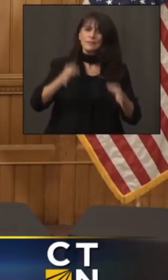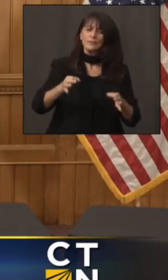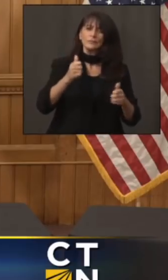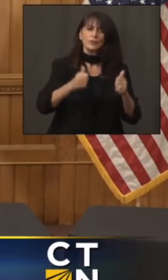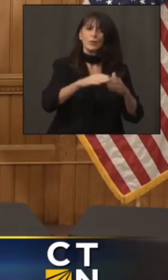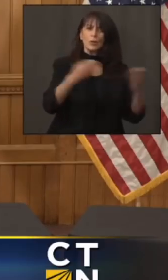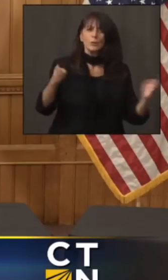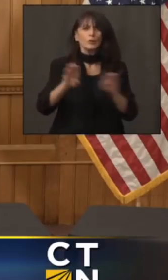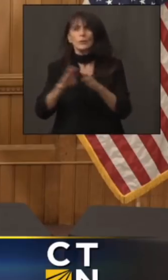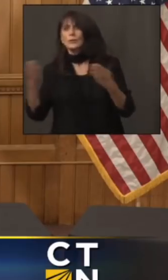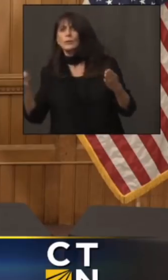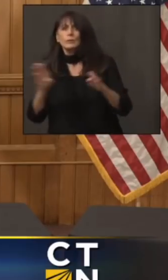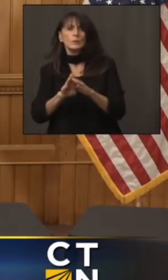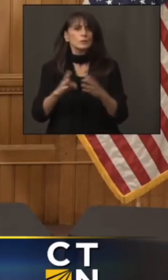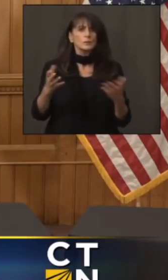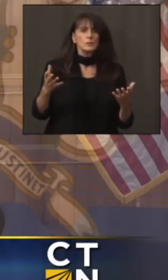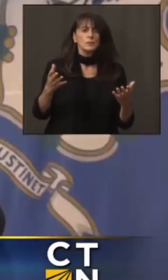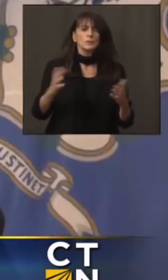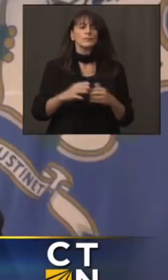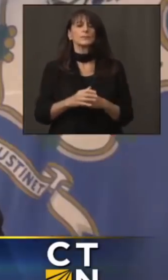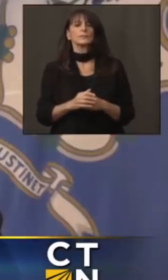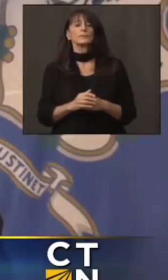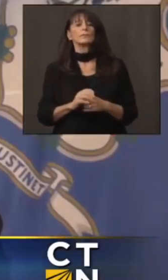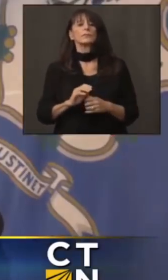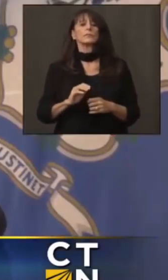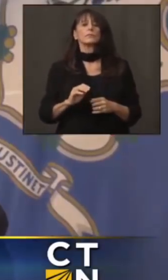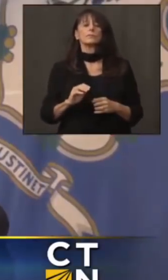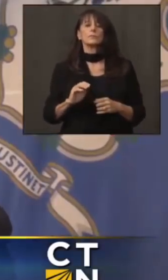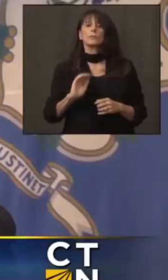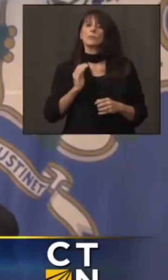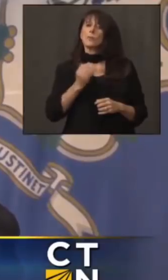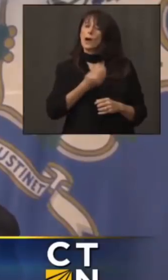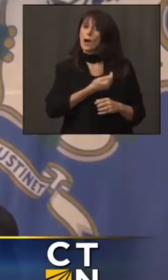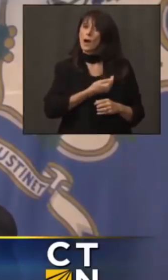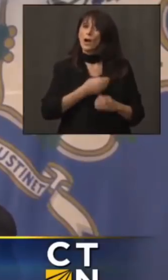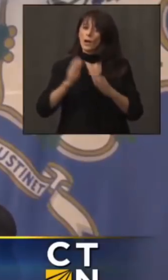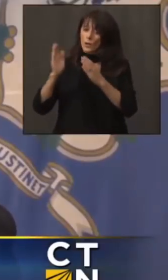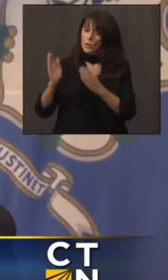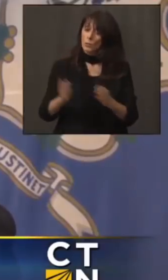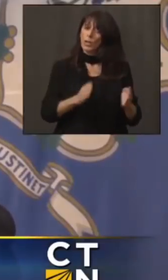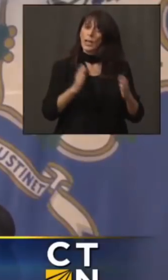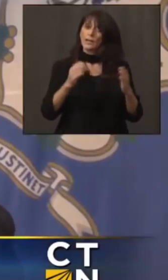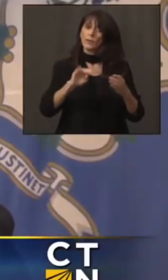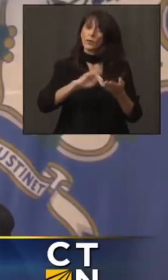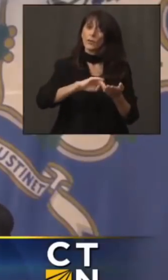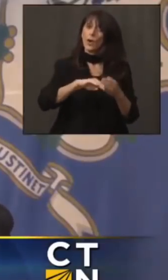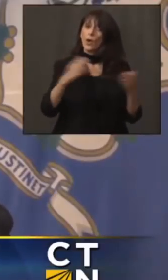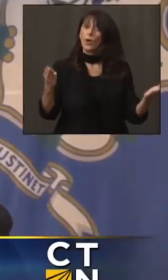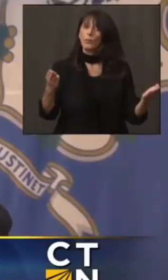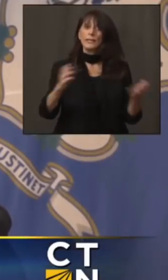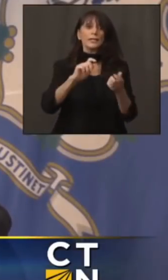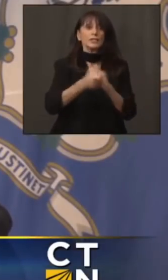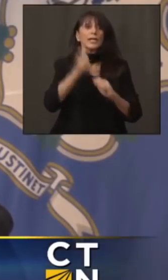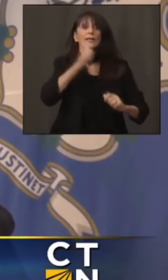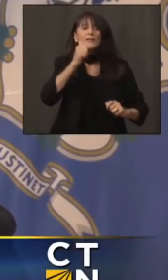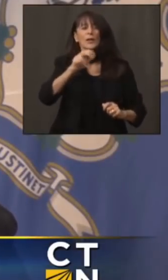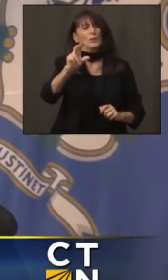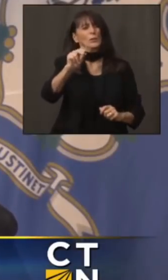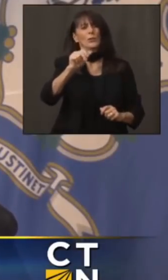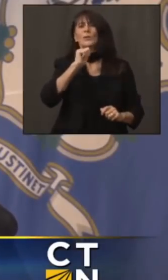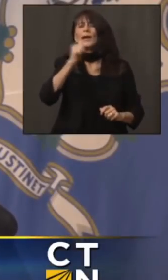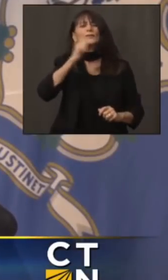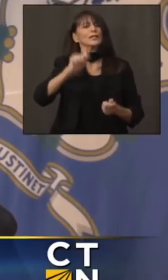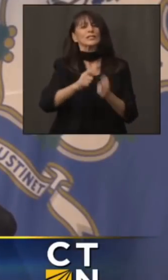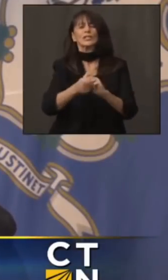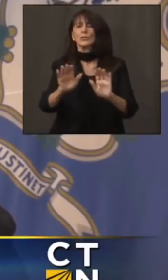Well, our planning and our reopening strategy certainly does not shift day to day.